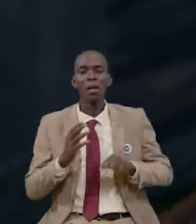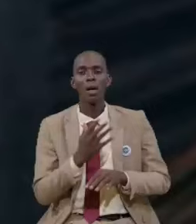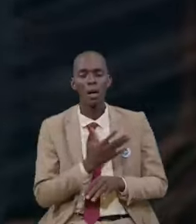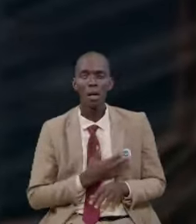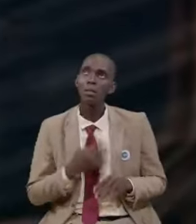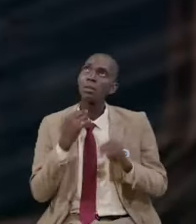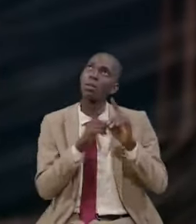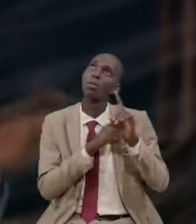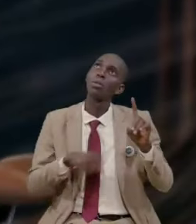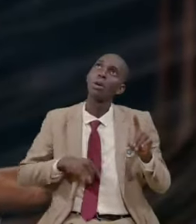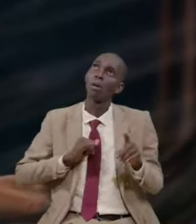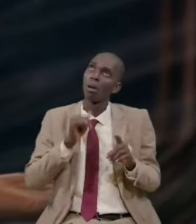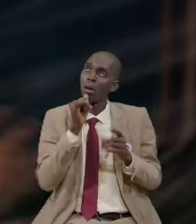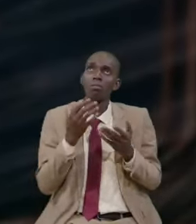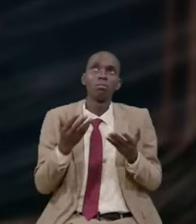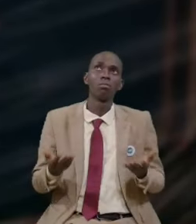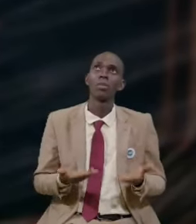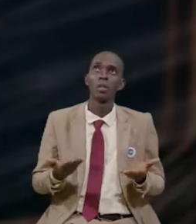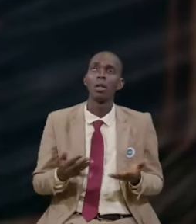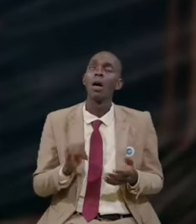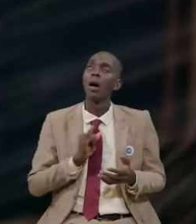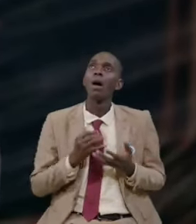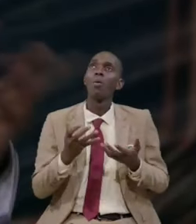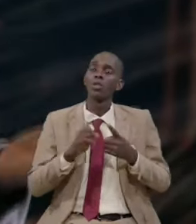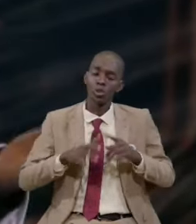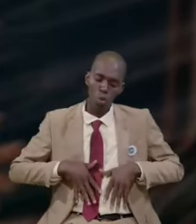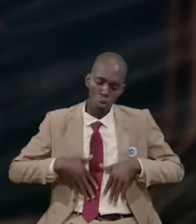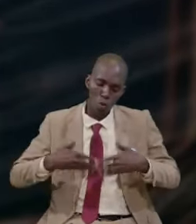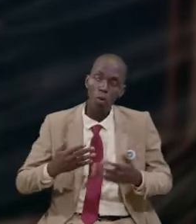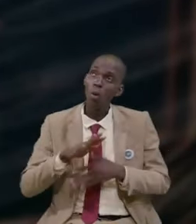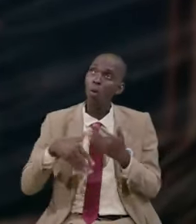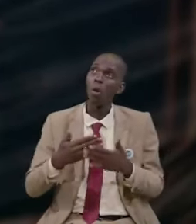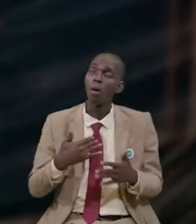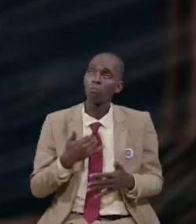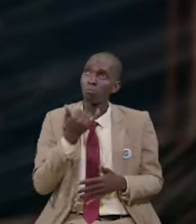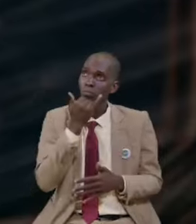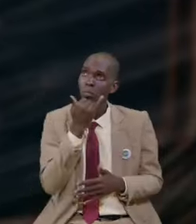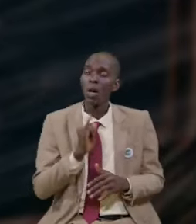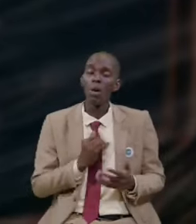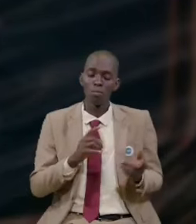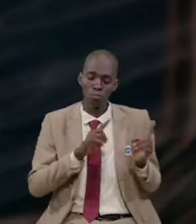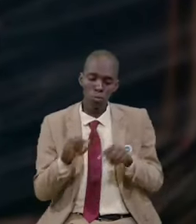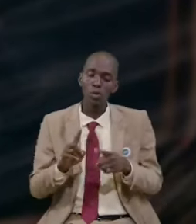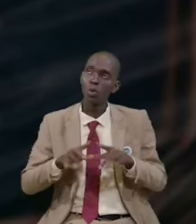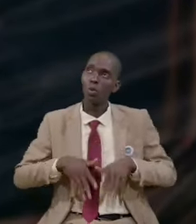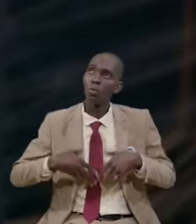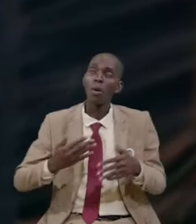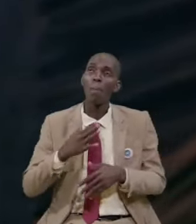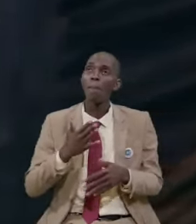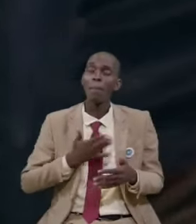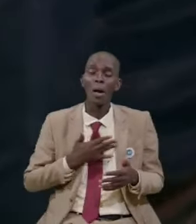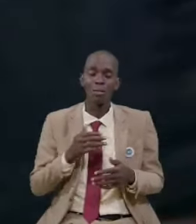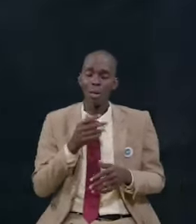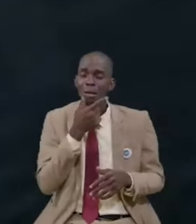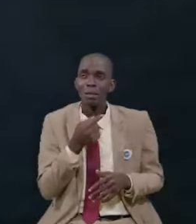come. I want to confess what I've done. I want to confess what I have been. And now I